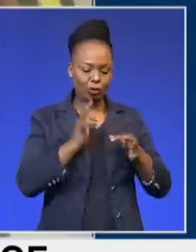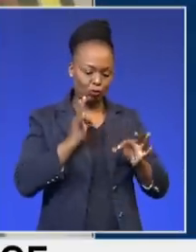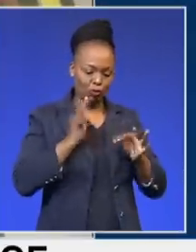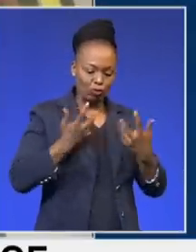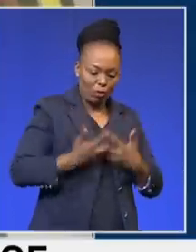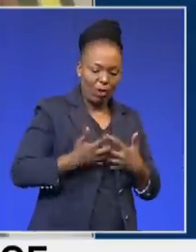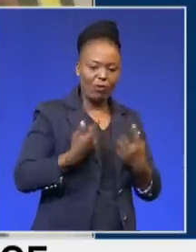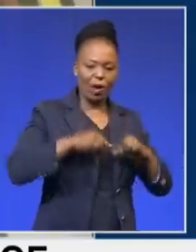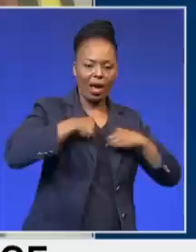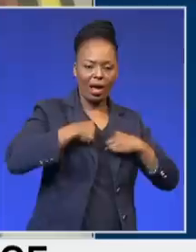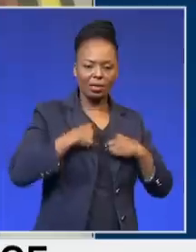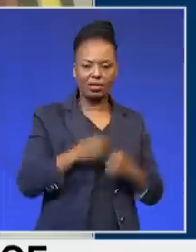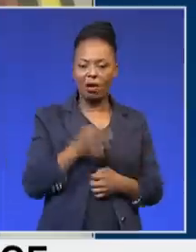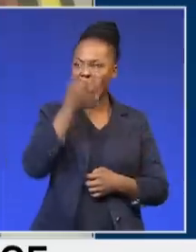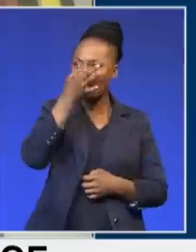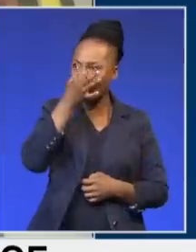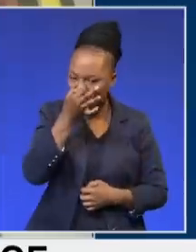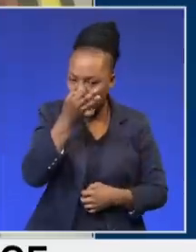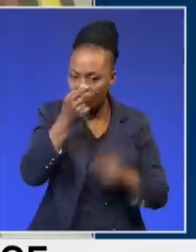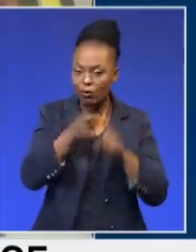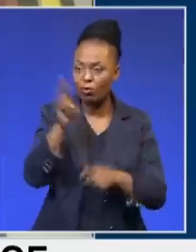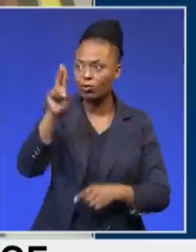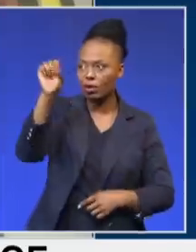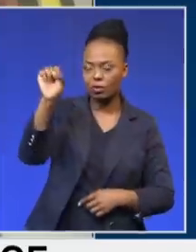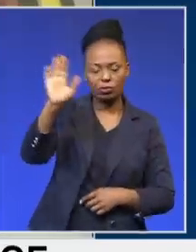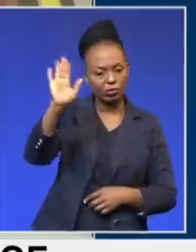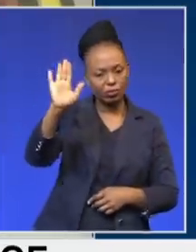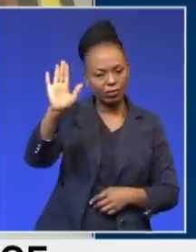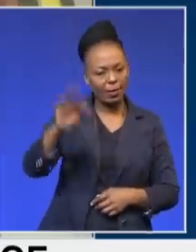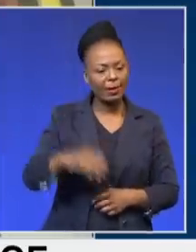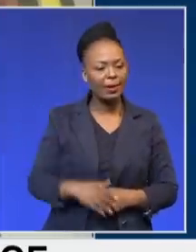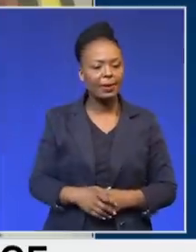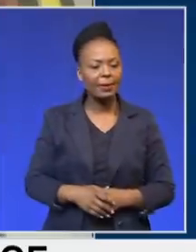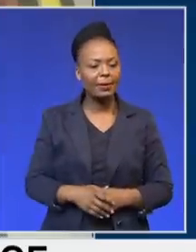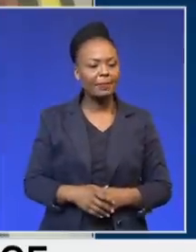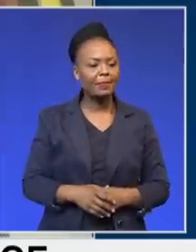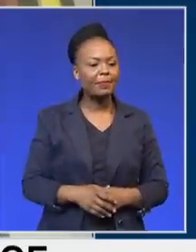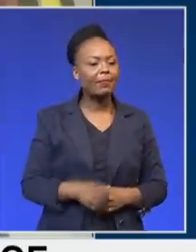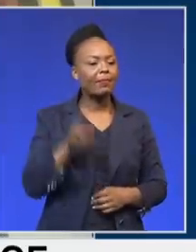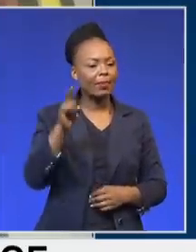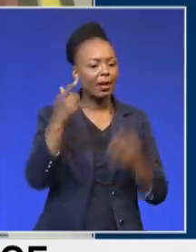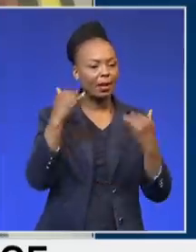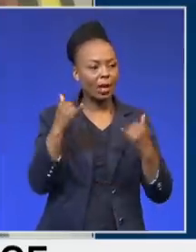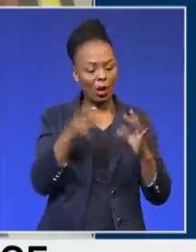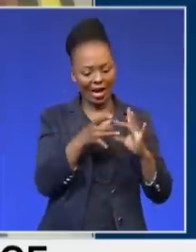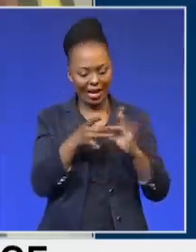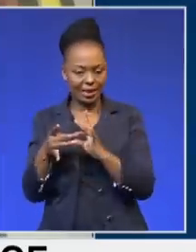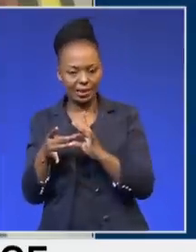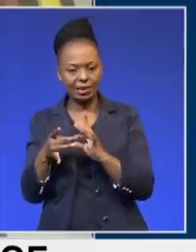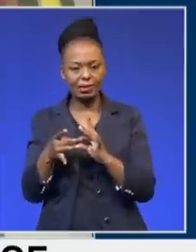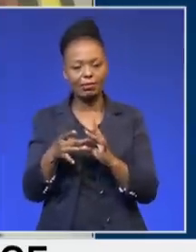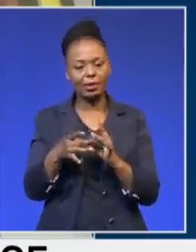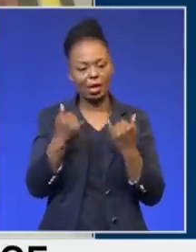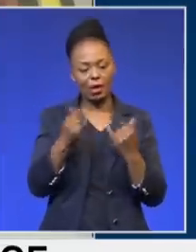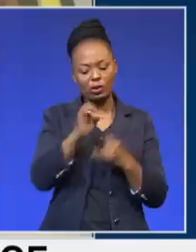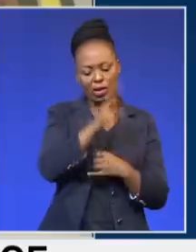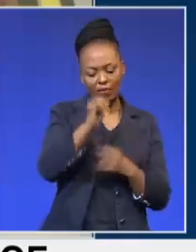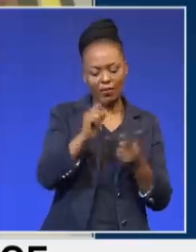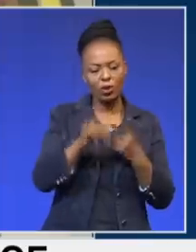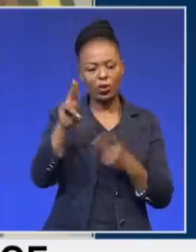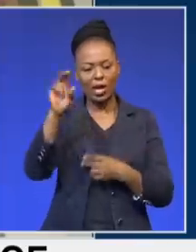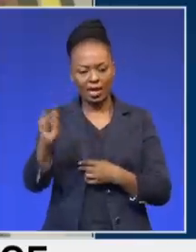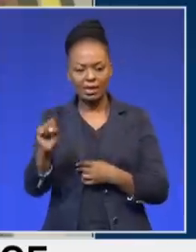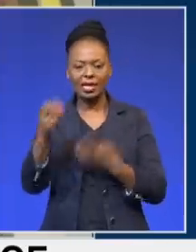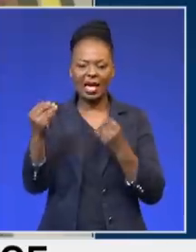ambassador. And maybe that, just to clarify, the trade relations of South Africa and U.S., we continuously have negotiations at different intervals. You